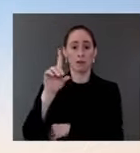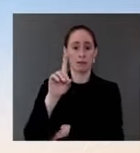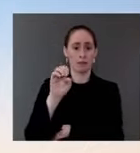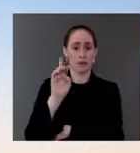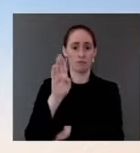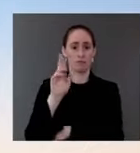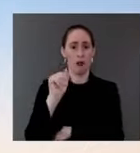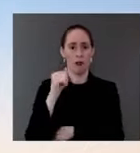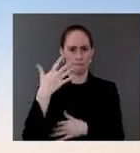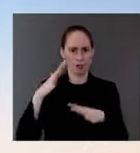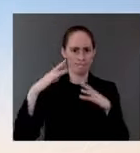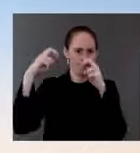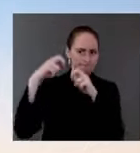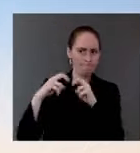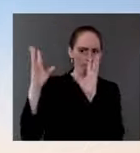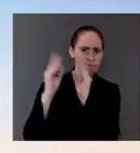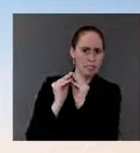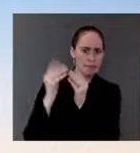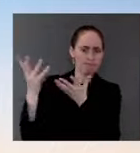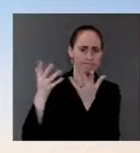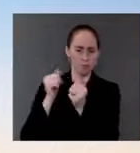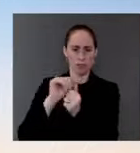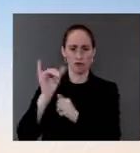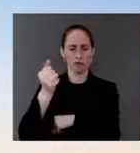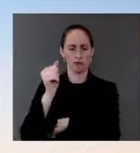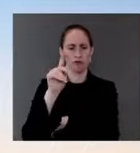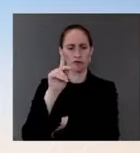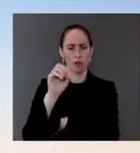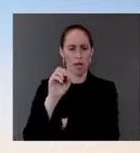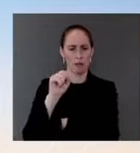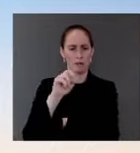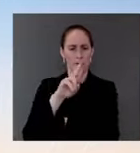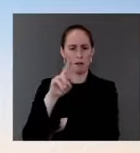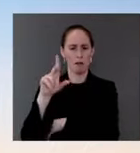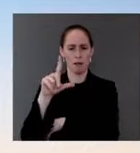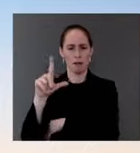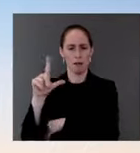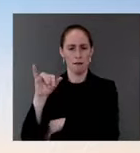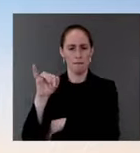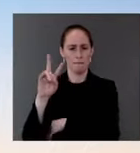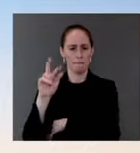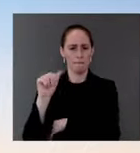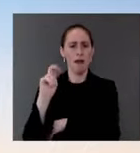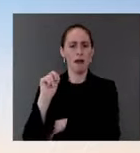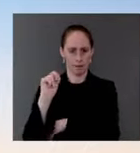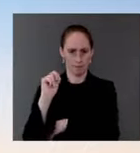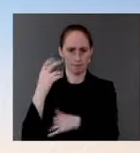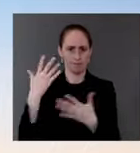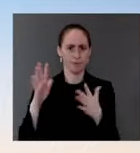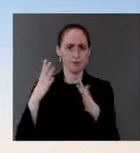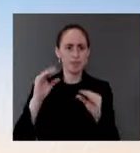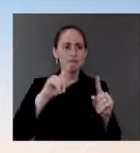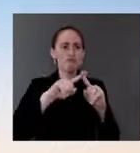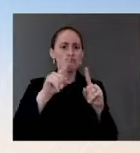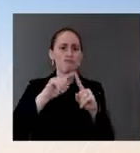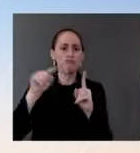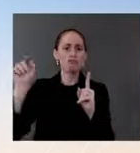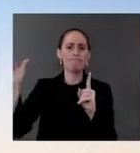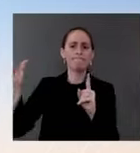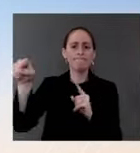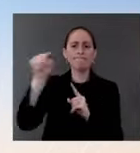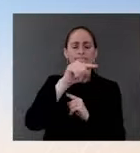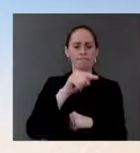have been in touch and have met a number of times with members of our national security team and been on phone calls, as we have been with